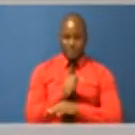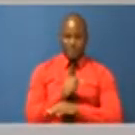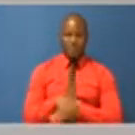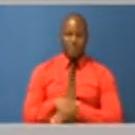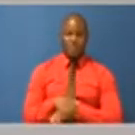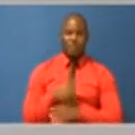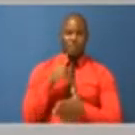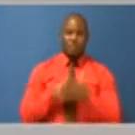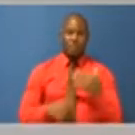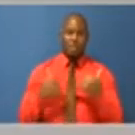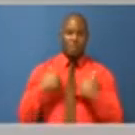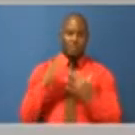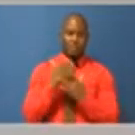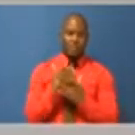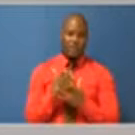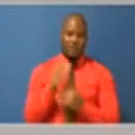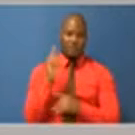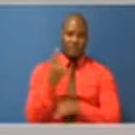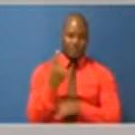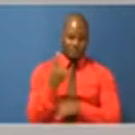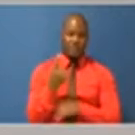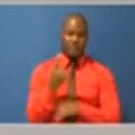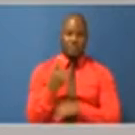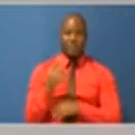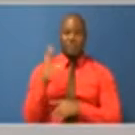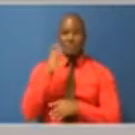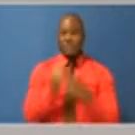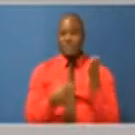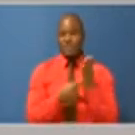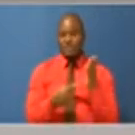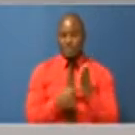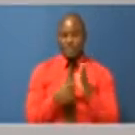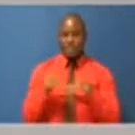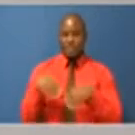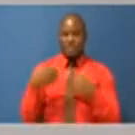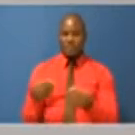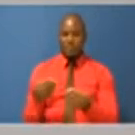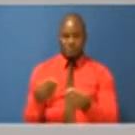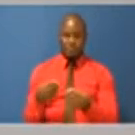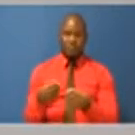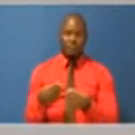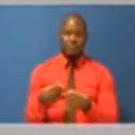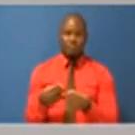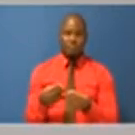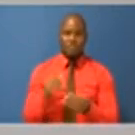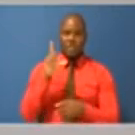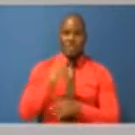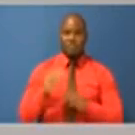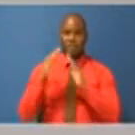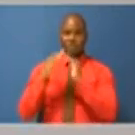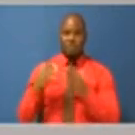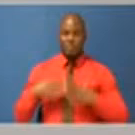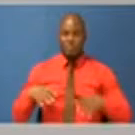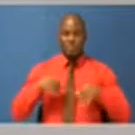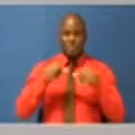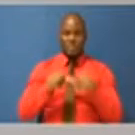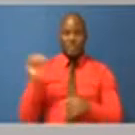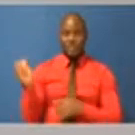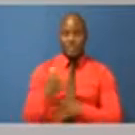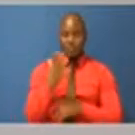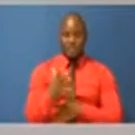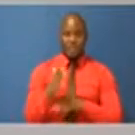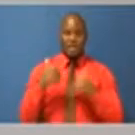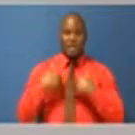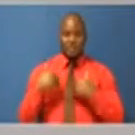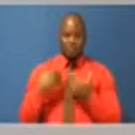what we do have is an opportunity for us to now use technology to even like 3d print cheap housing for people living in slums and